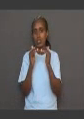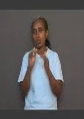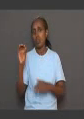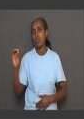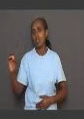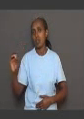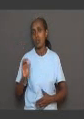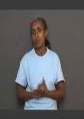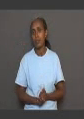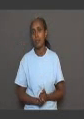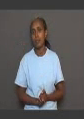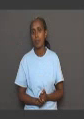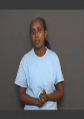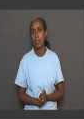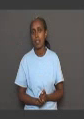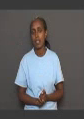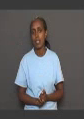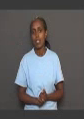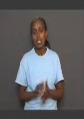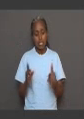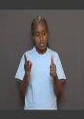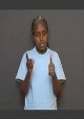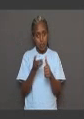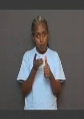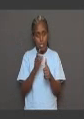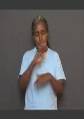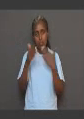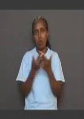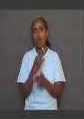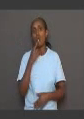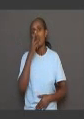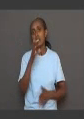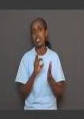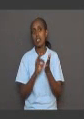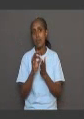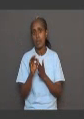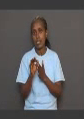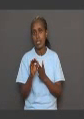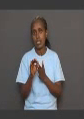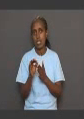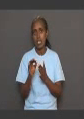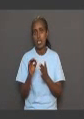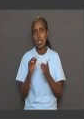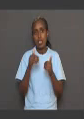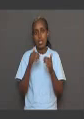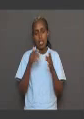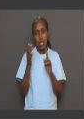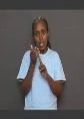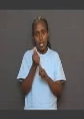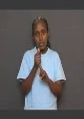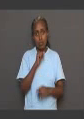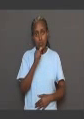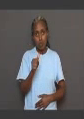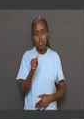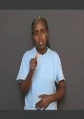0. The domain is all real numbers, excluding